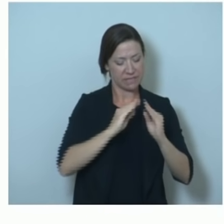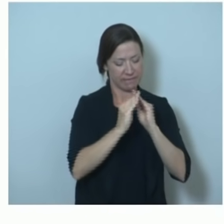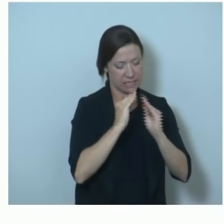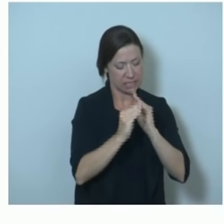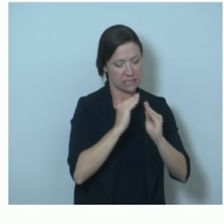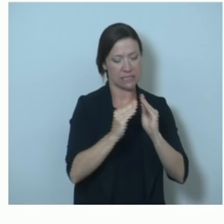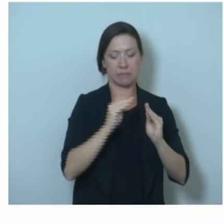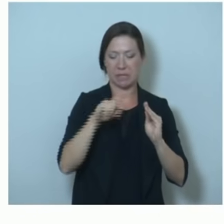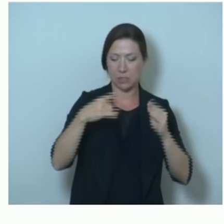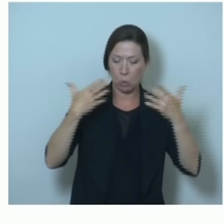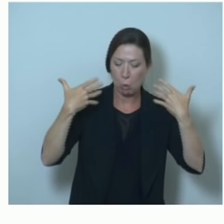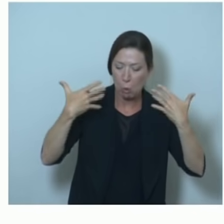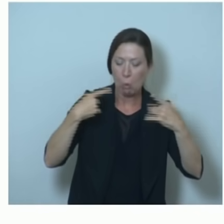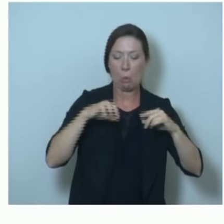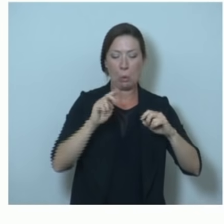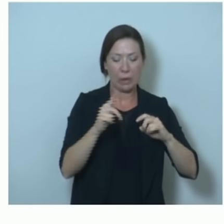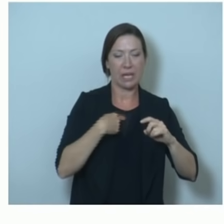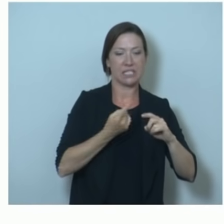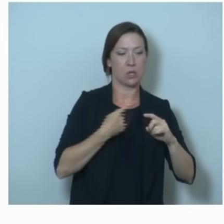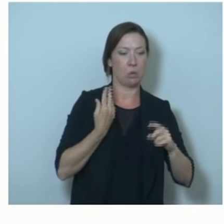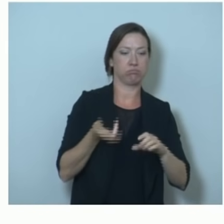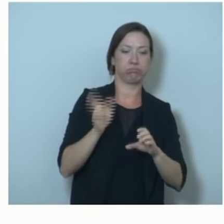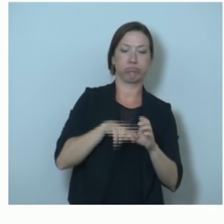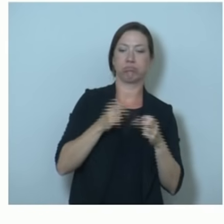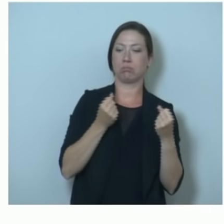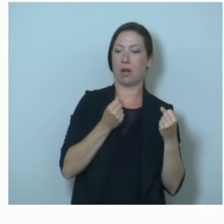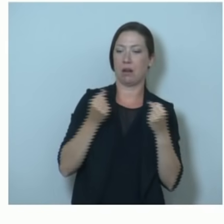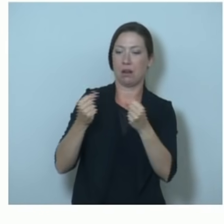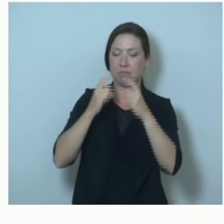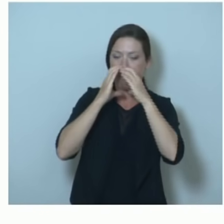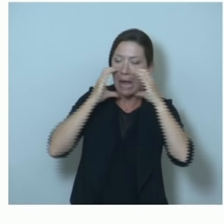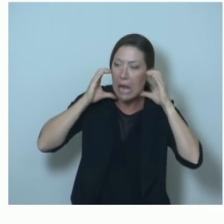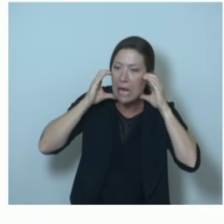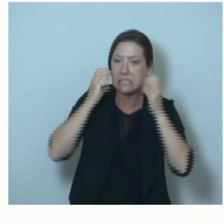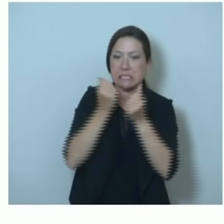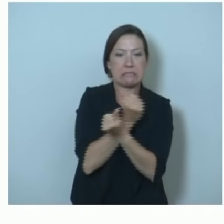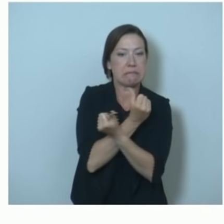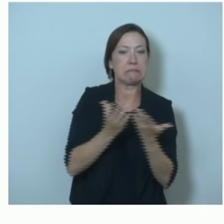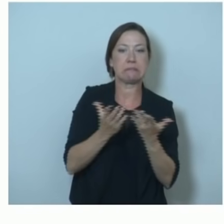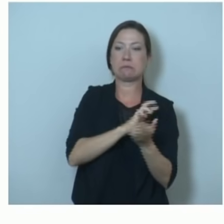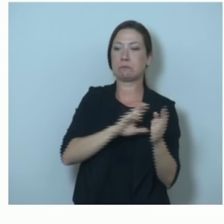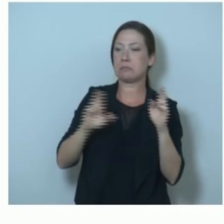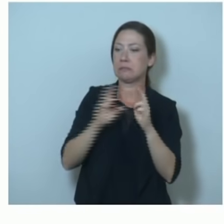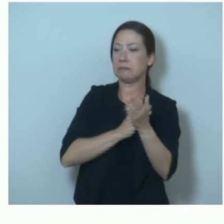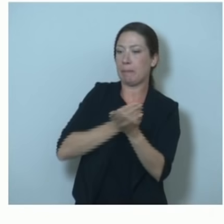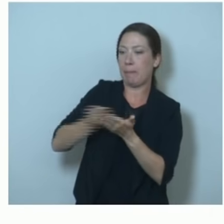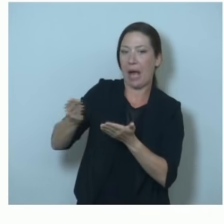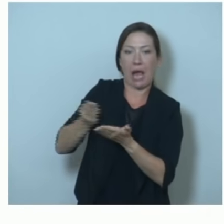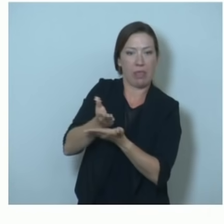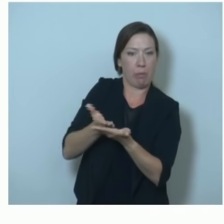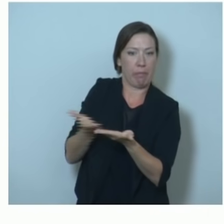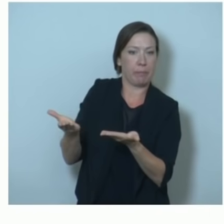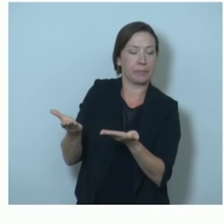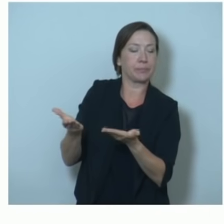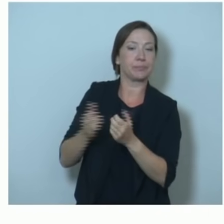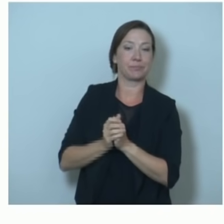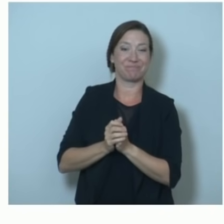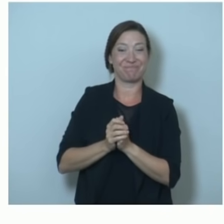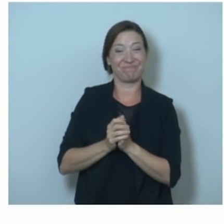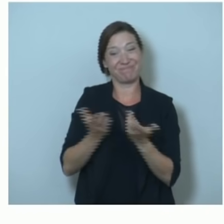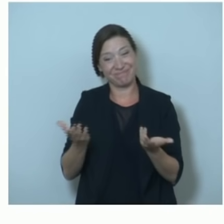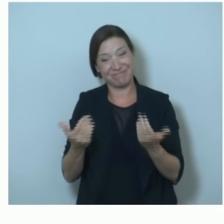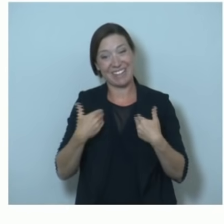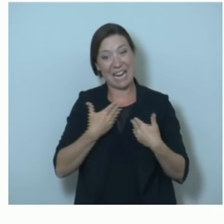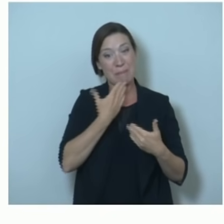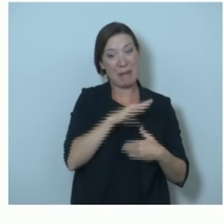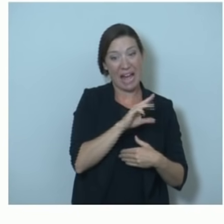the broken part that I needed to replace with me so I wouldn't forget. And it was good news. There was bad news and good news. The first bad news was I